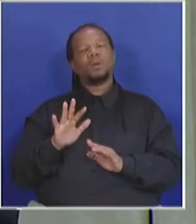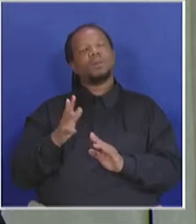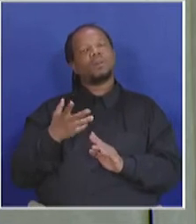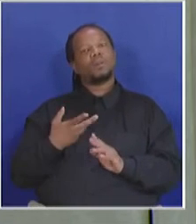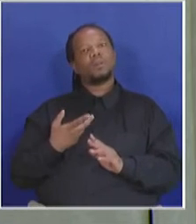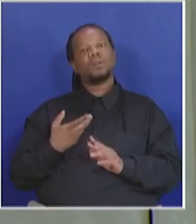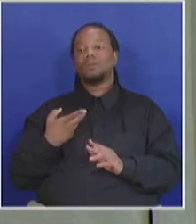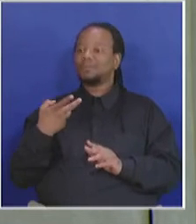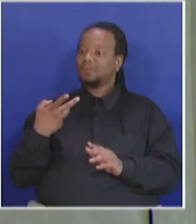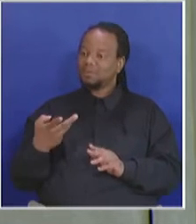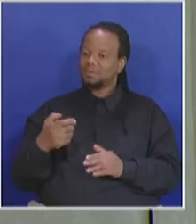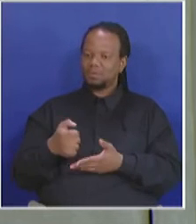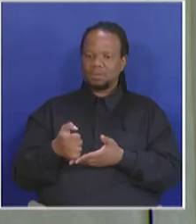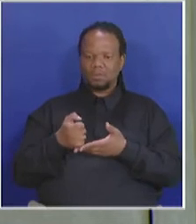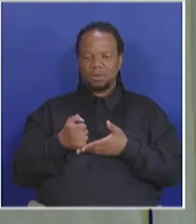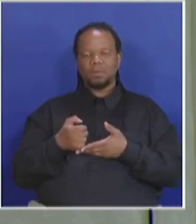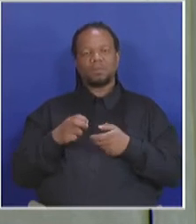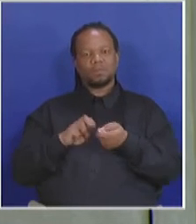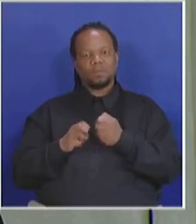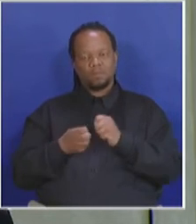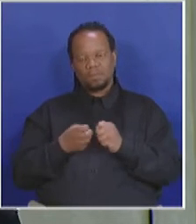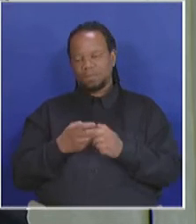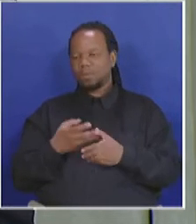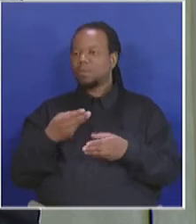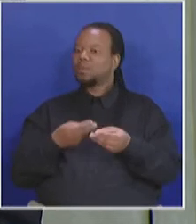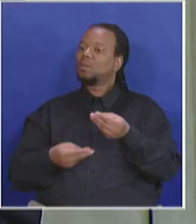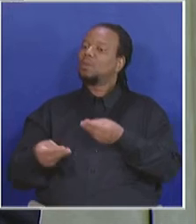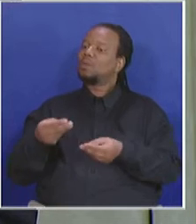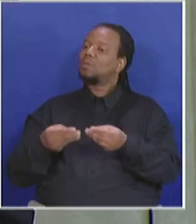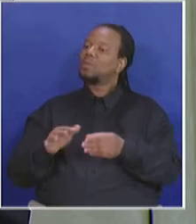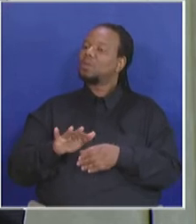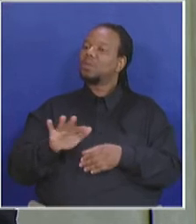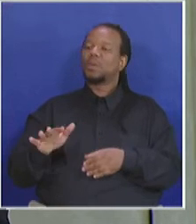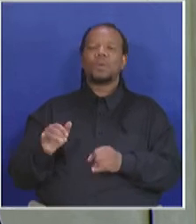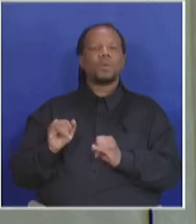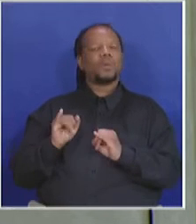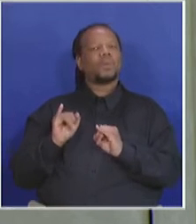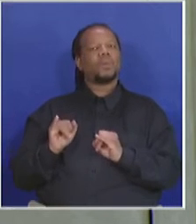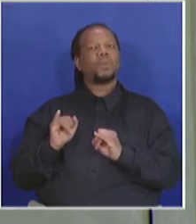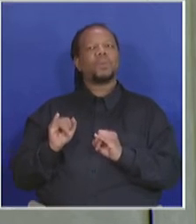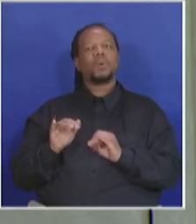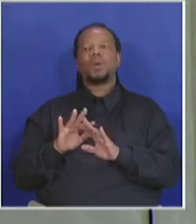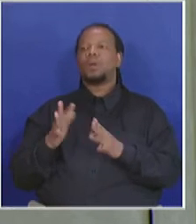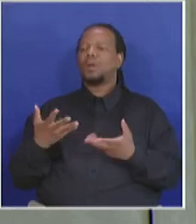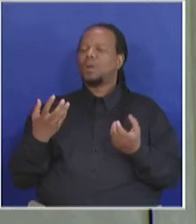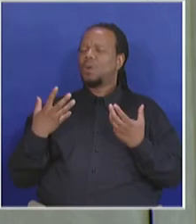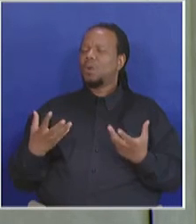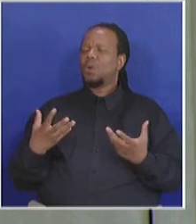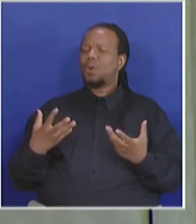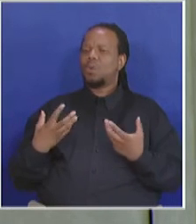to our challenge. Our economic of that area is under attack, unemployment is